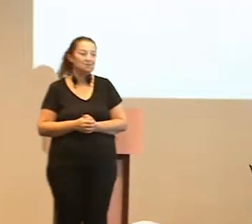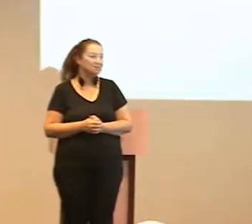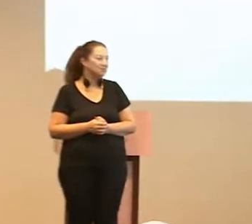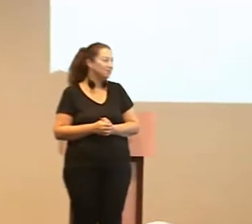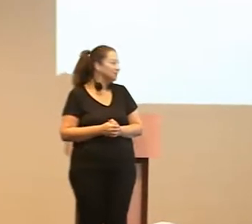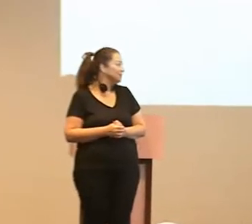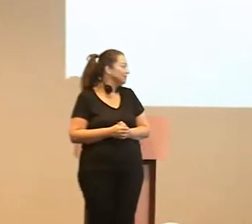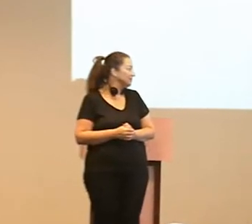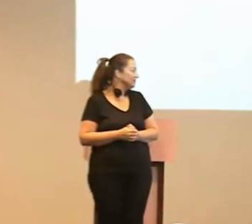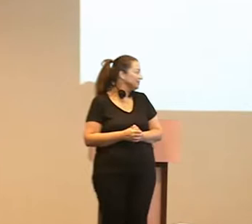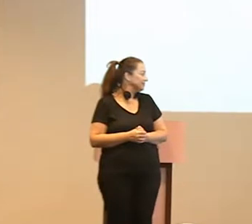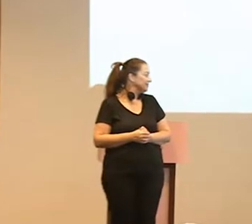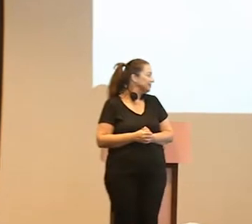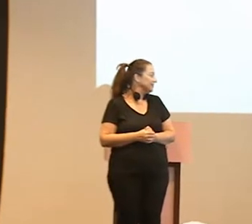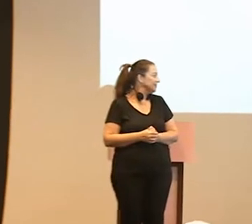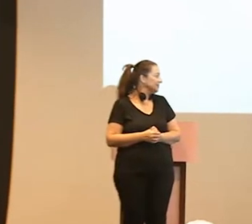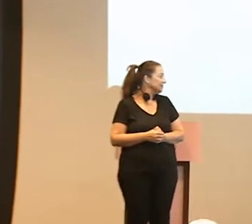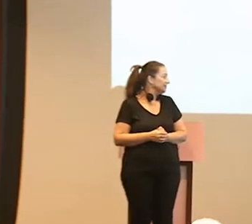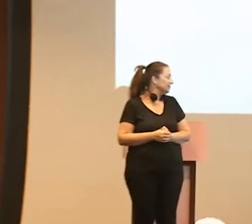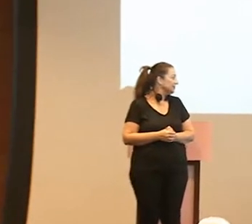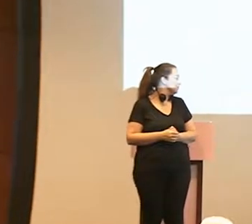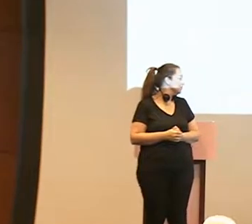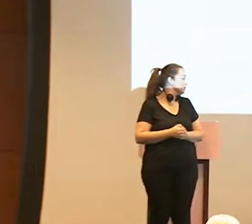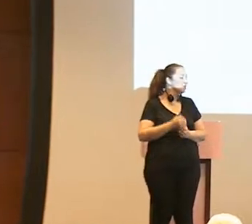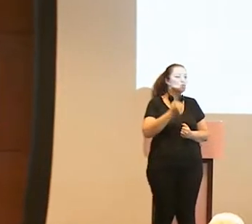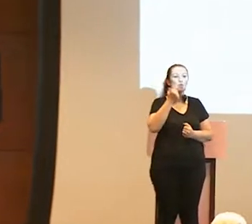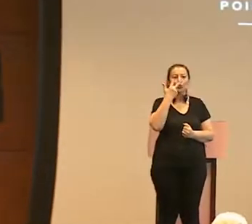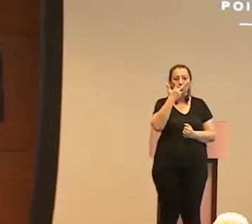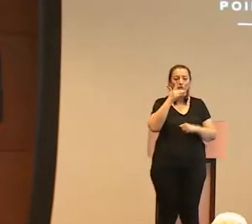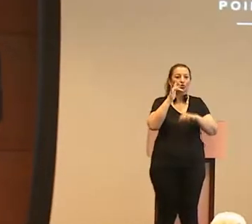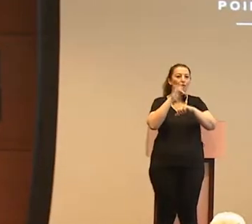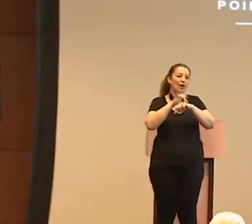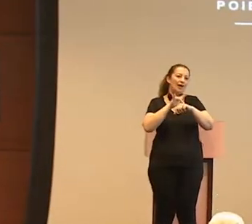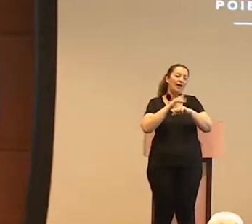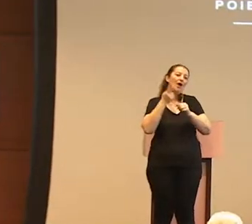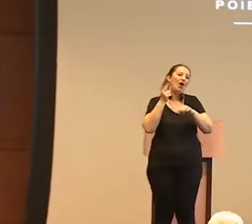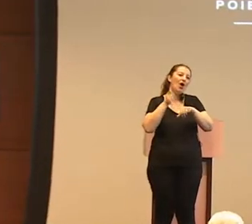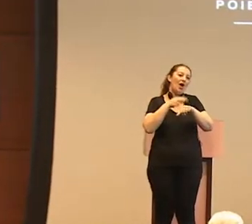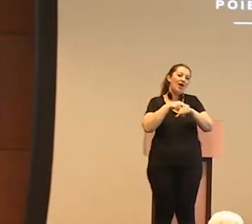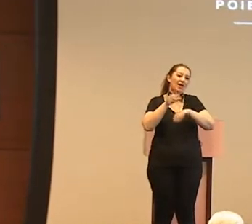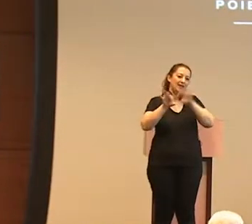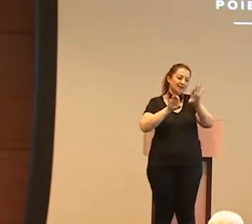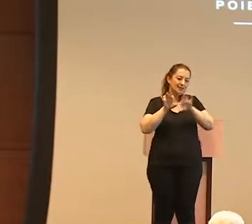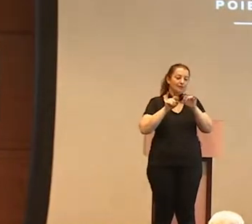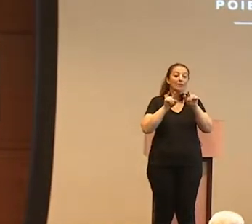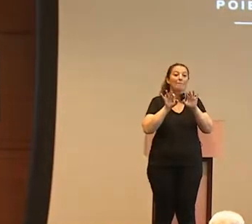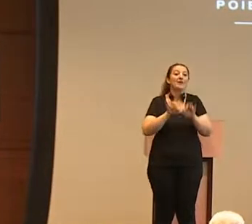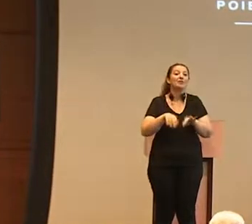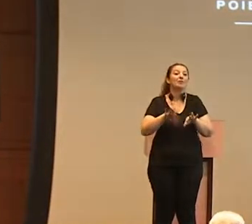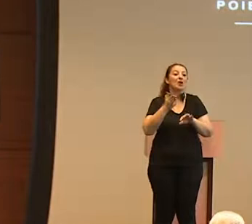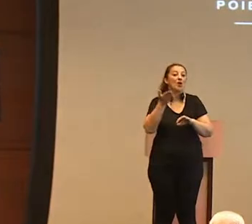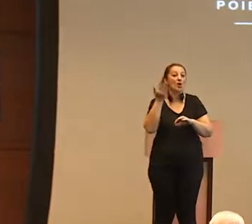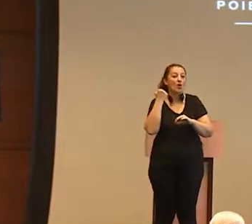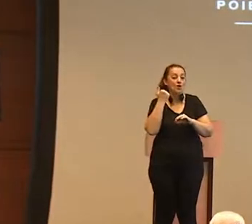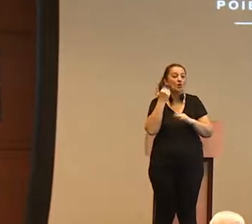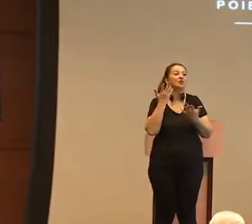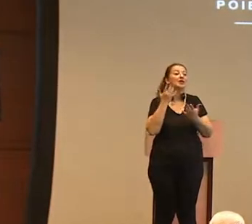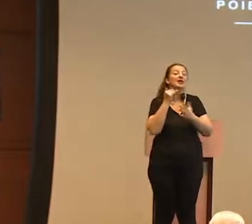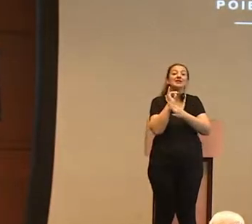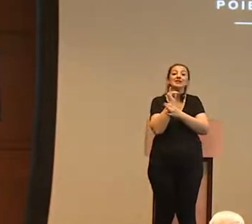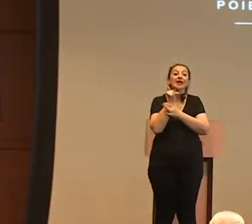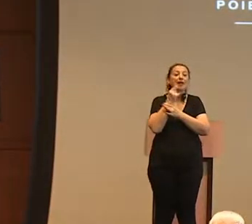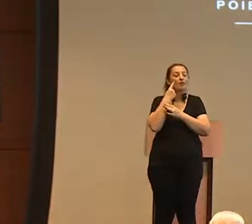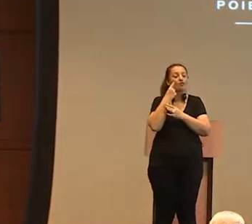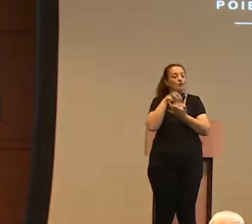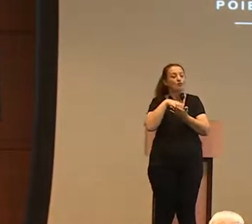okay i can't use this i don't know how it's working so i have chosen examples from three different